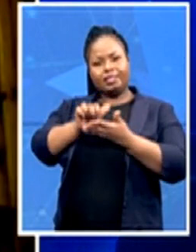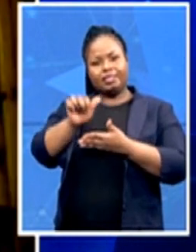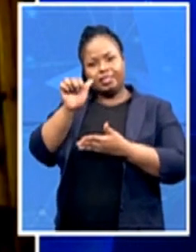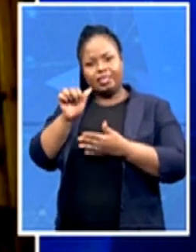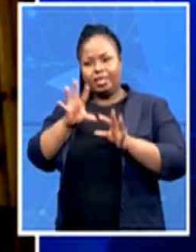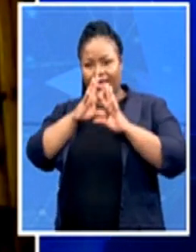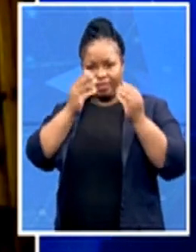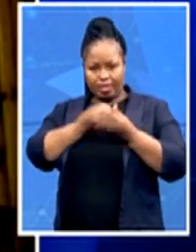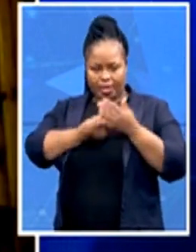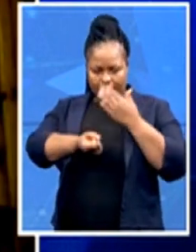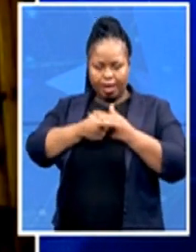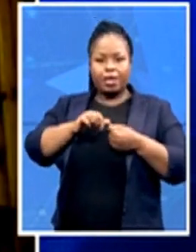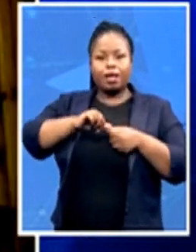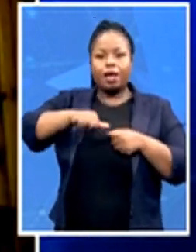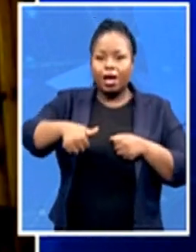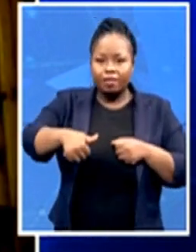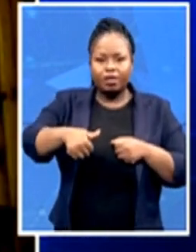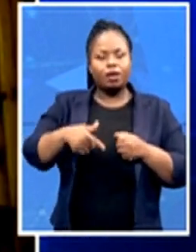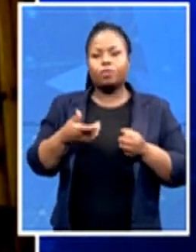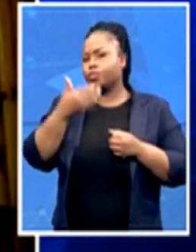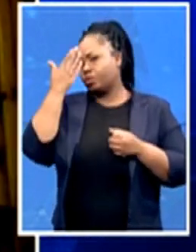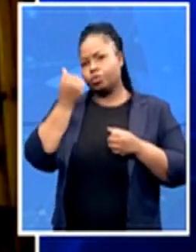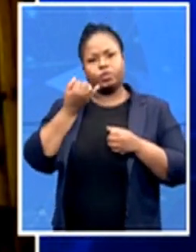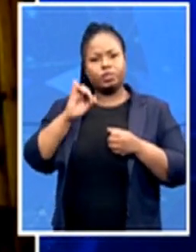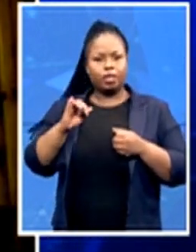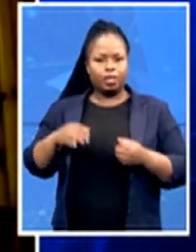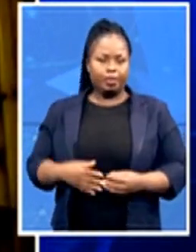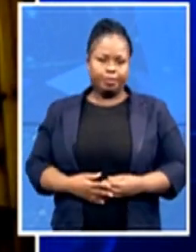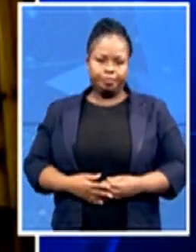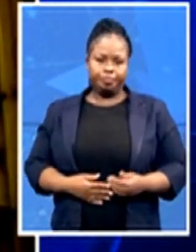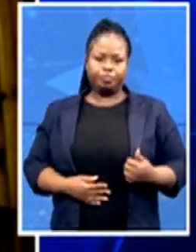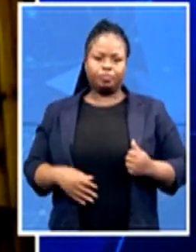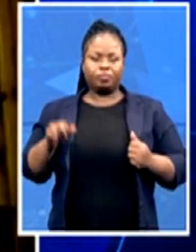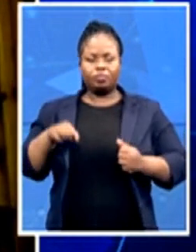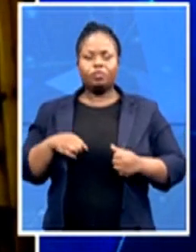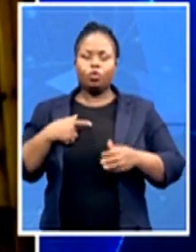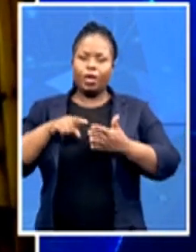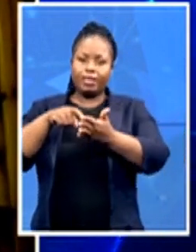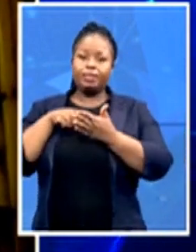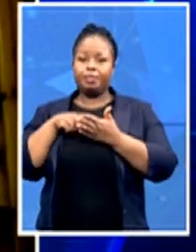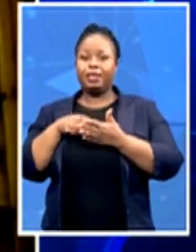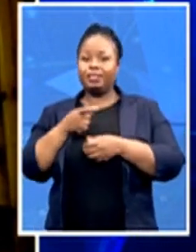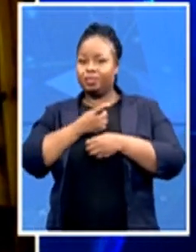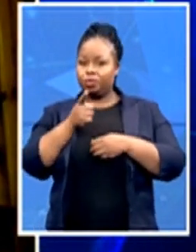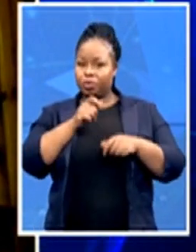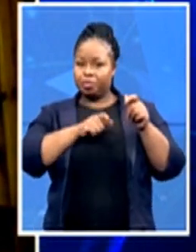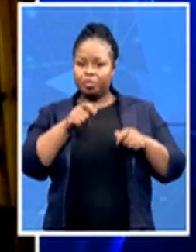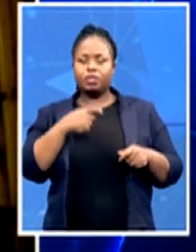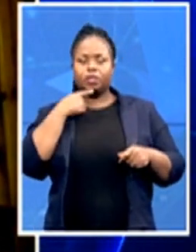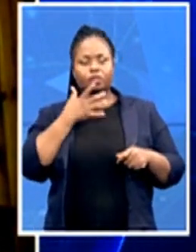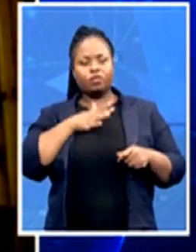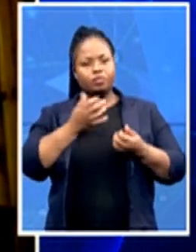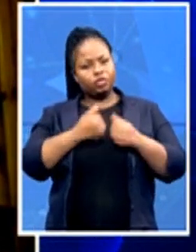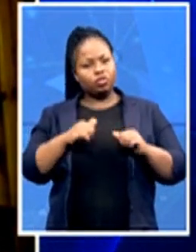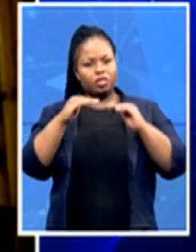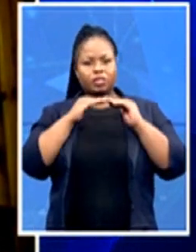So chief among their demands is justice, truth, and accountability. And then